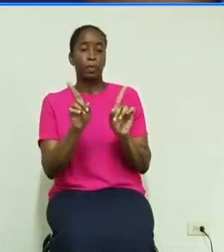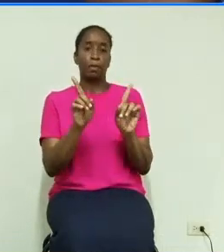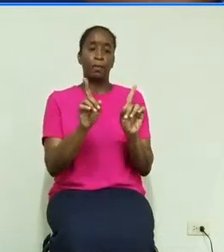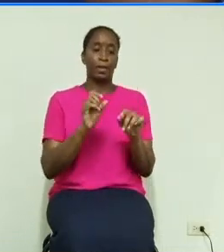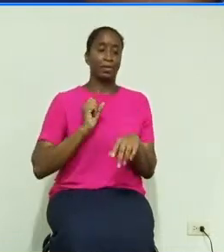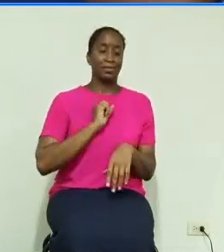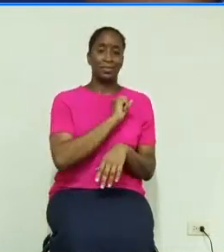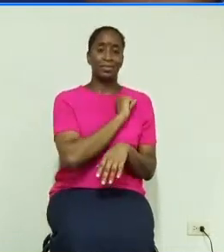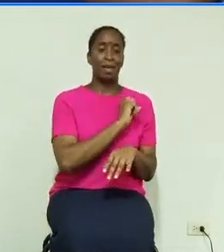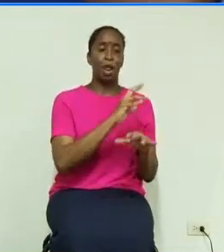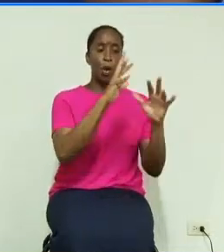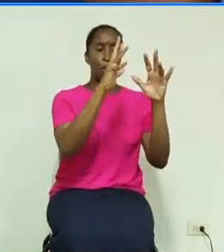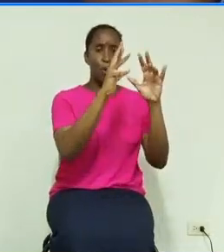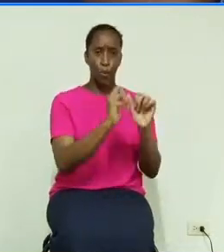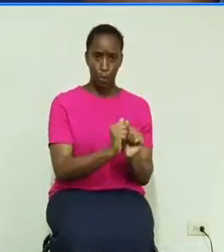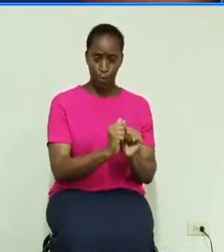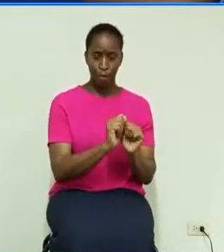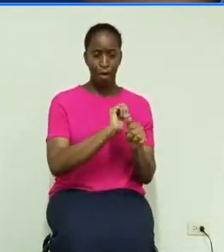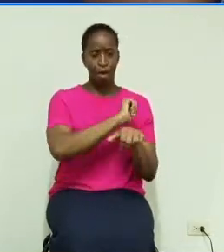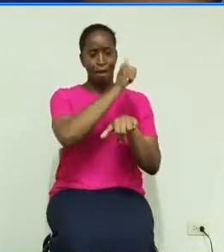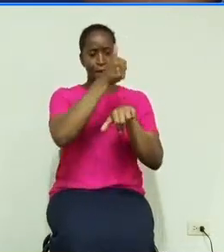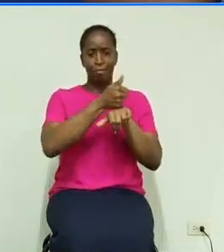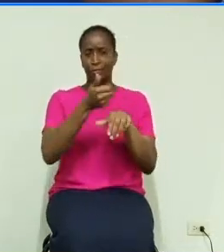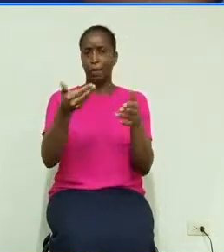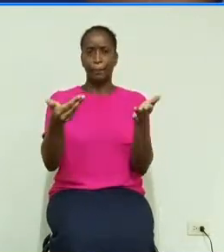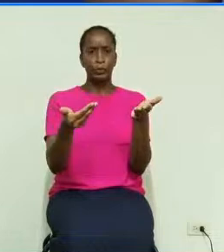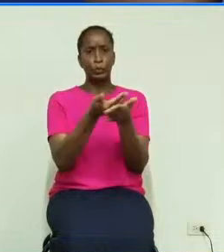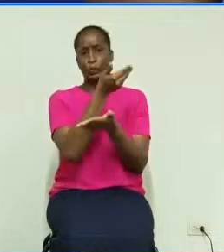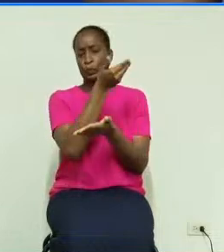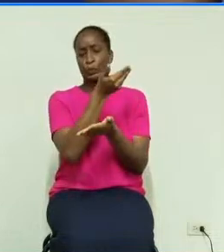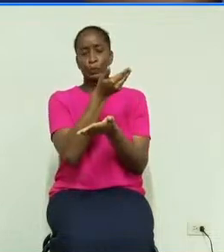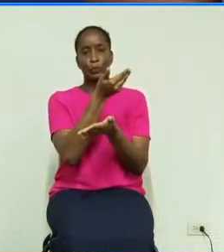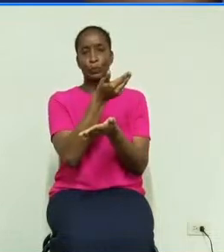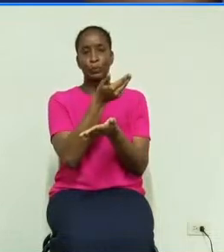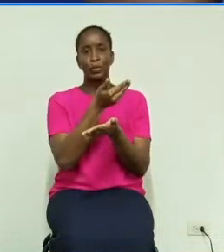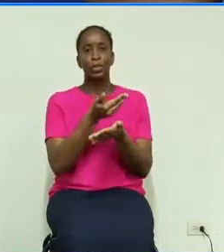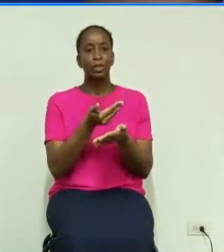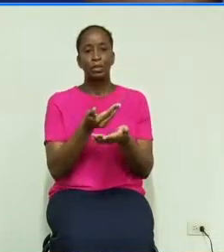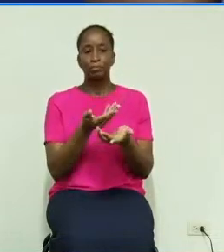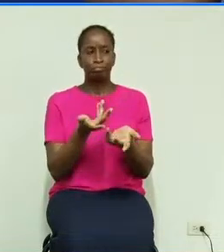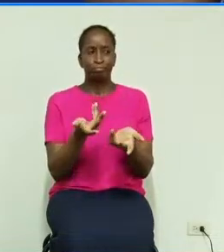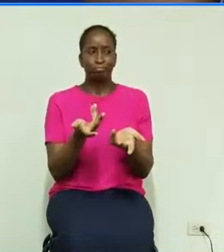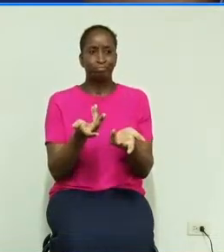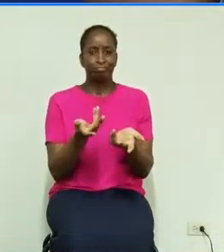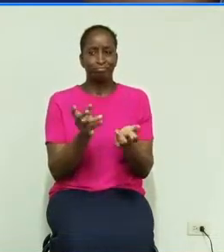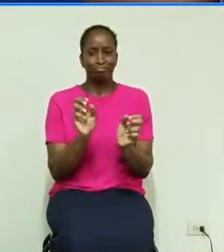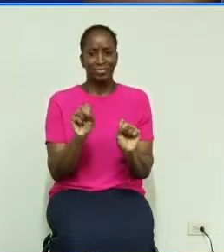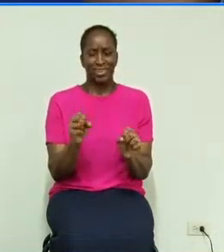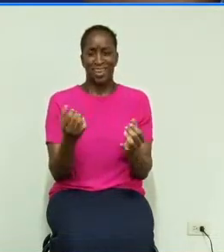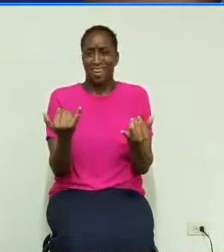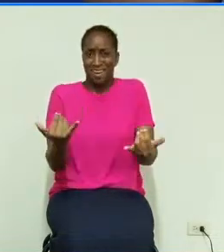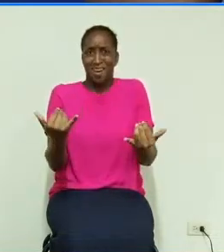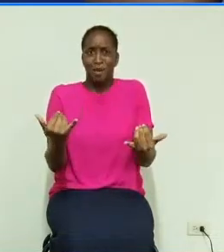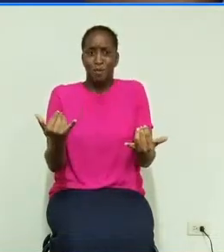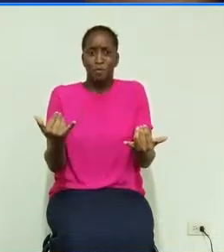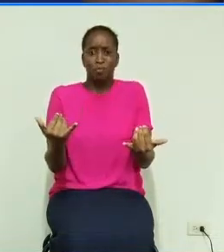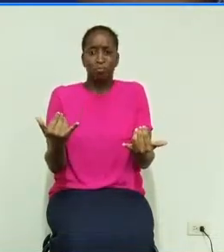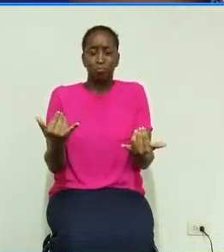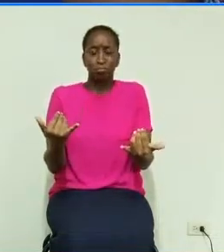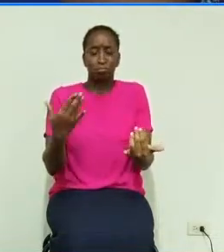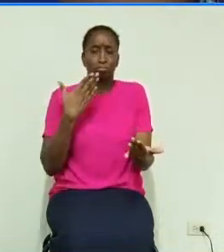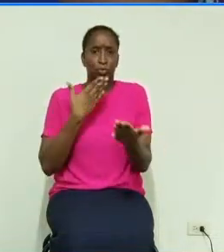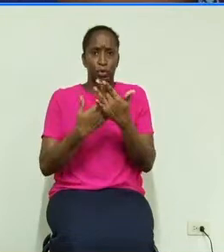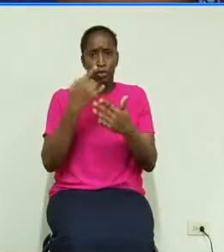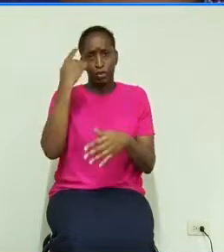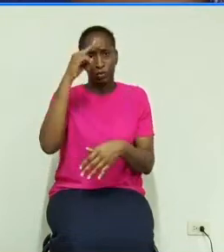untried system at this stage, I don't see how our country could benefit from a completely new, totally